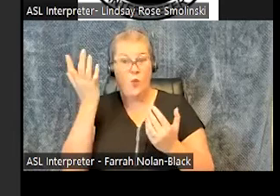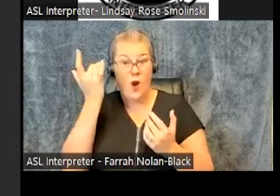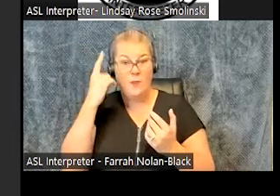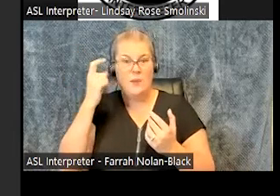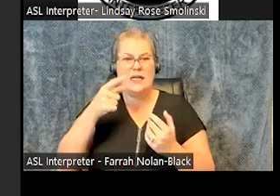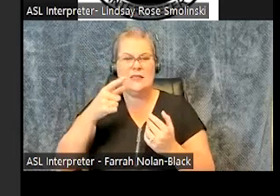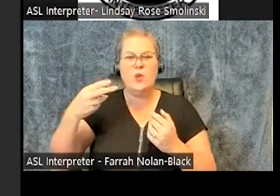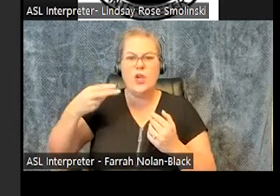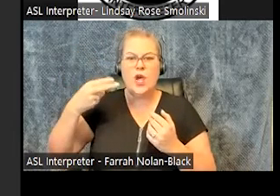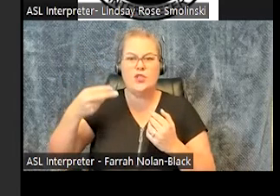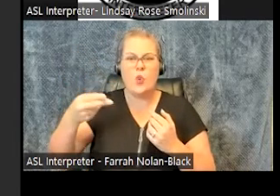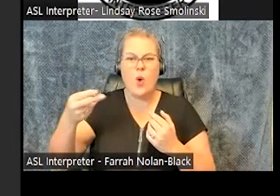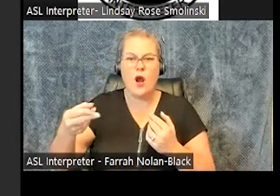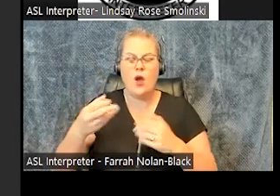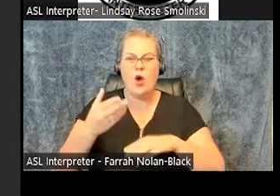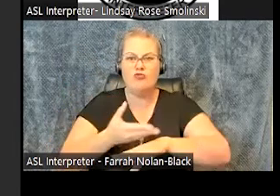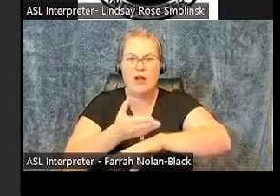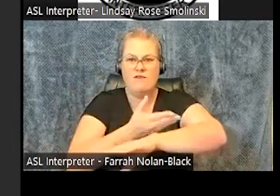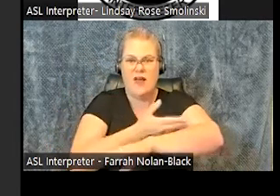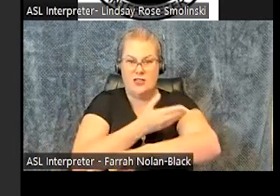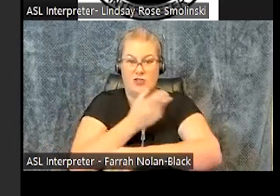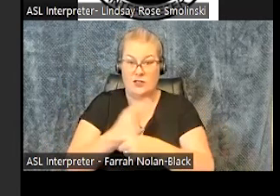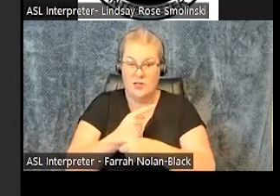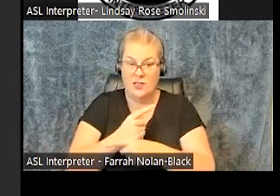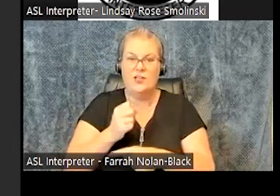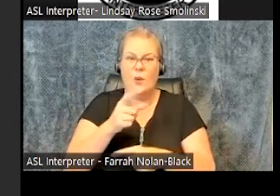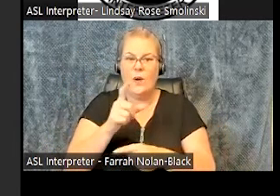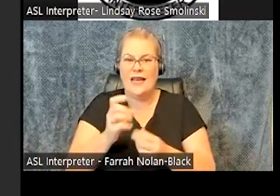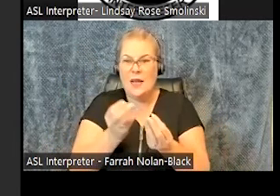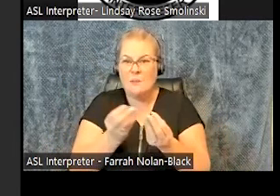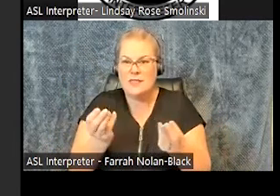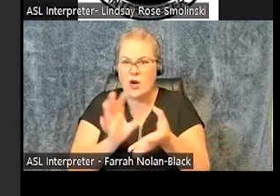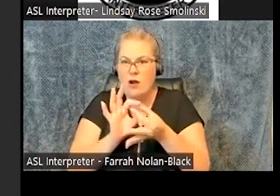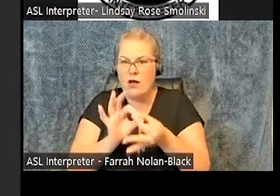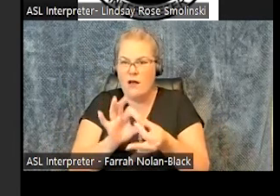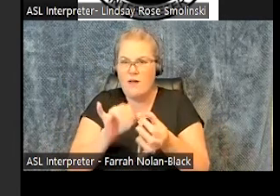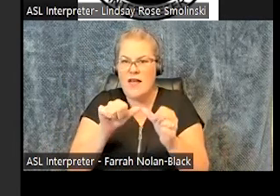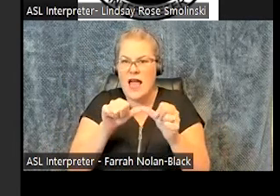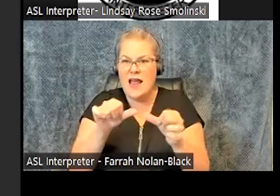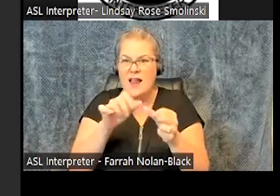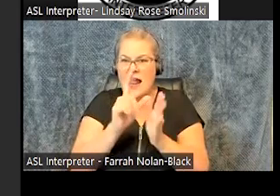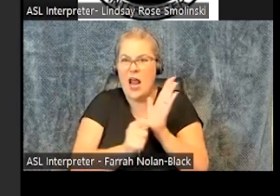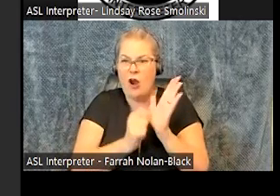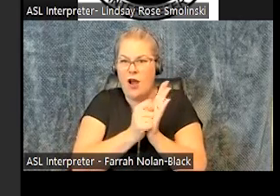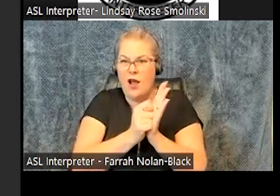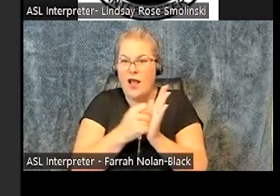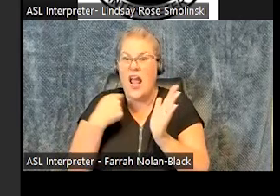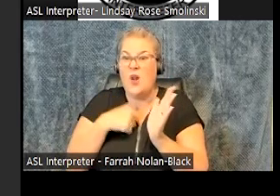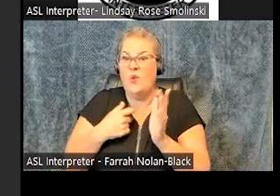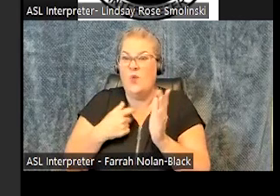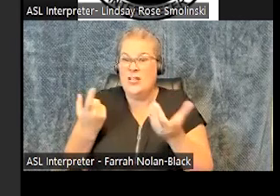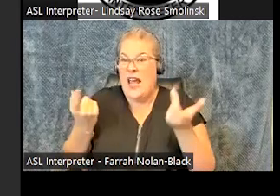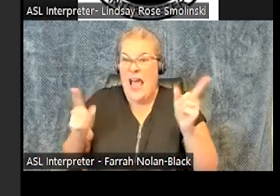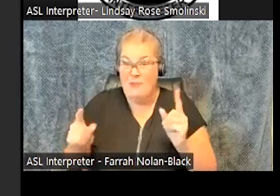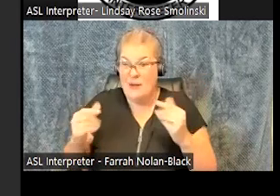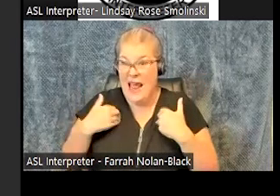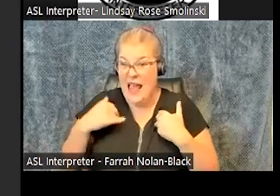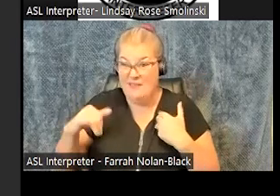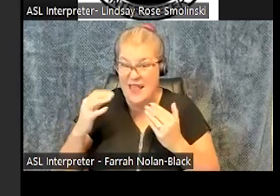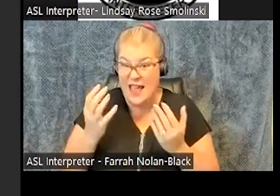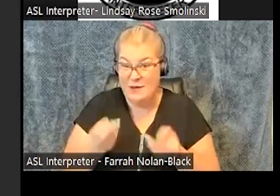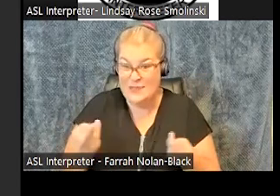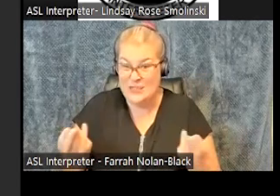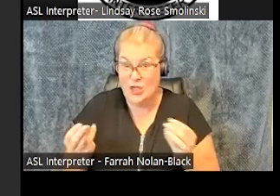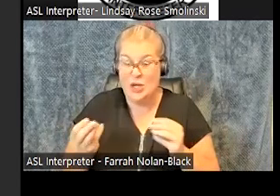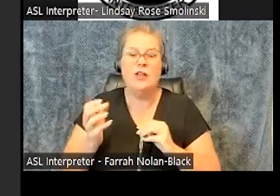historical like renovation, right? So you needed material of that era, and we just happen to have that material. So the